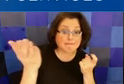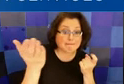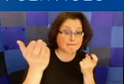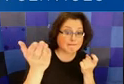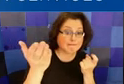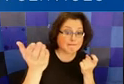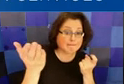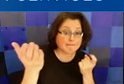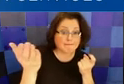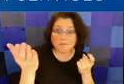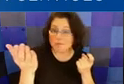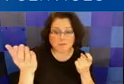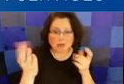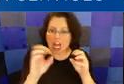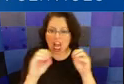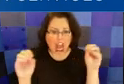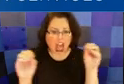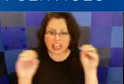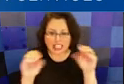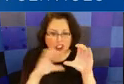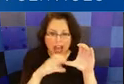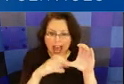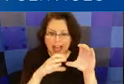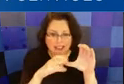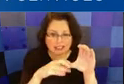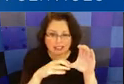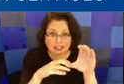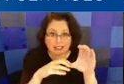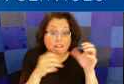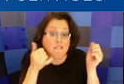I'm not seeing anything in the chat. Anybody on the phone?